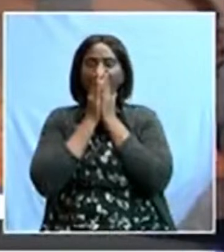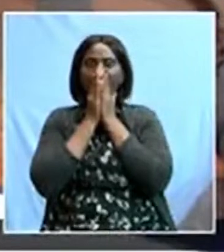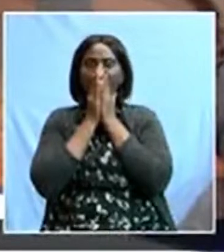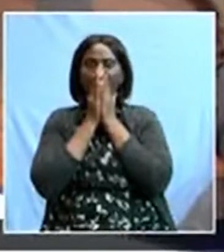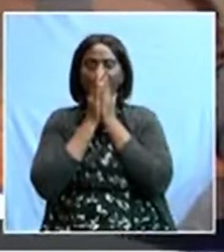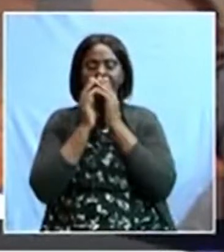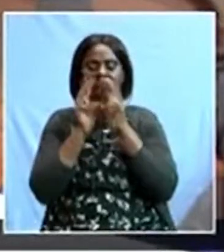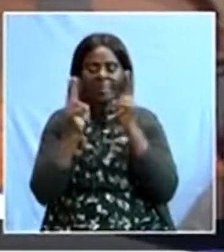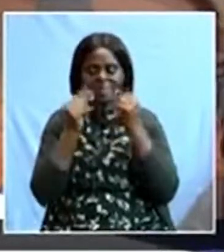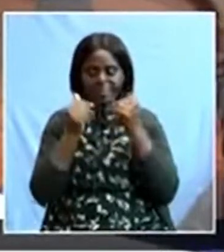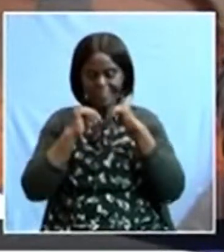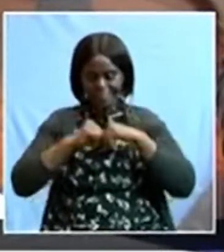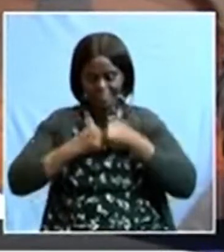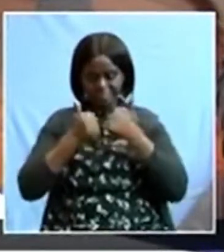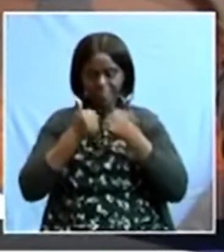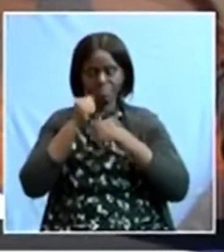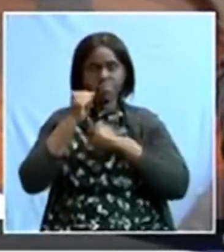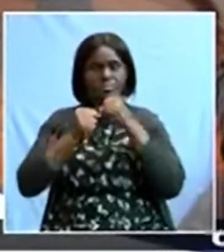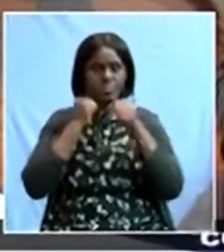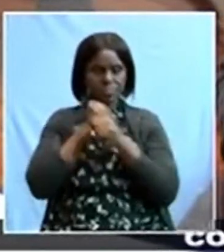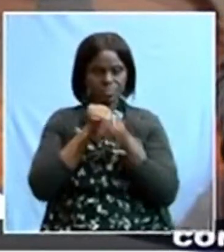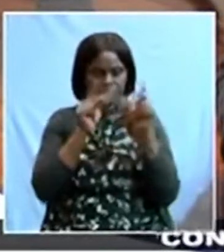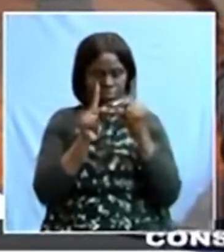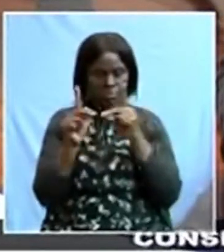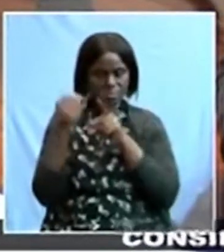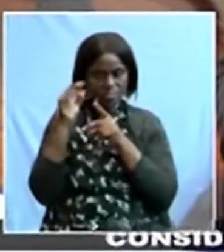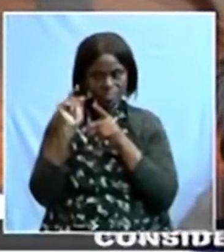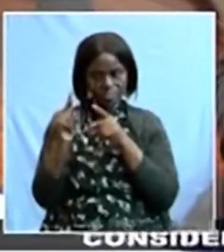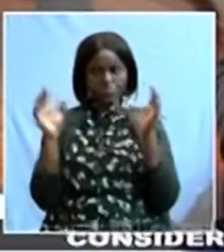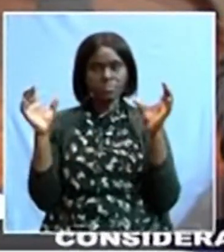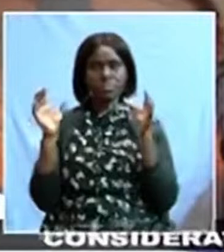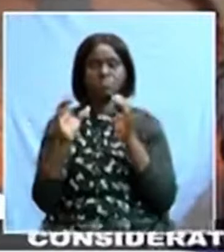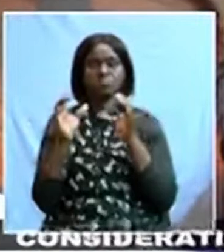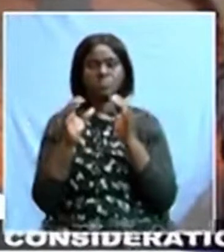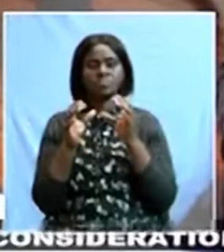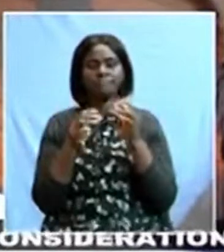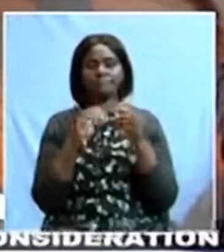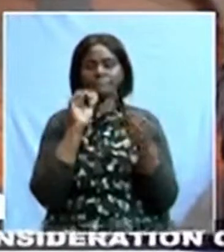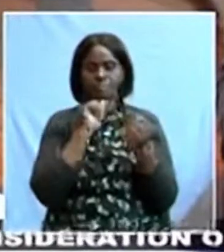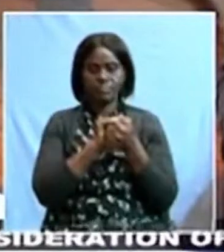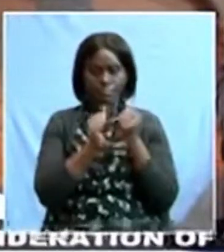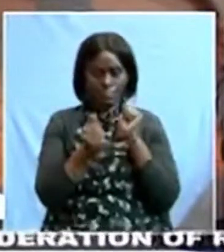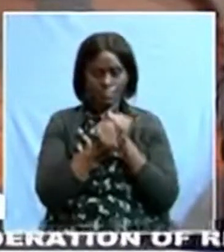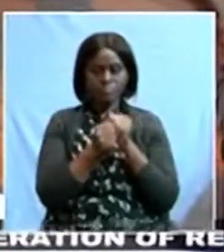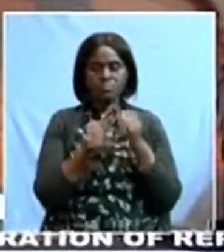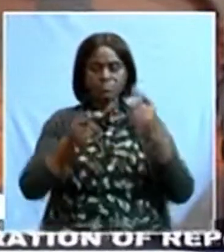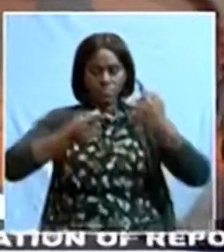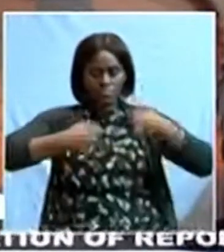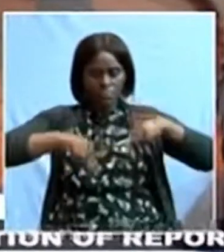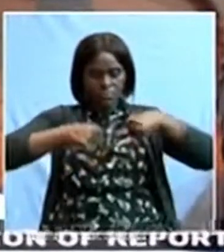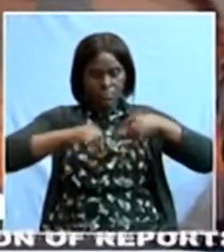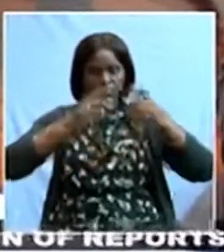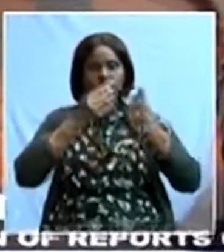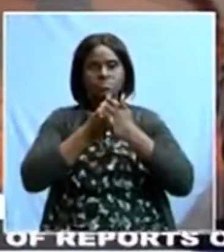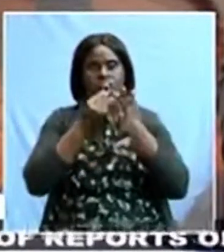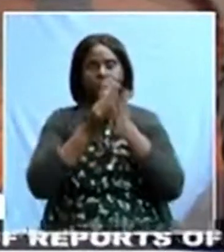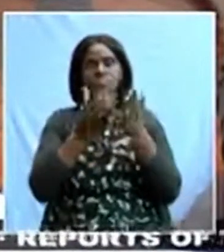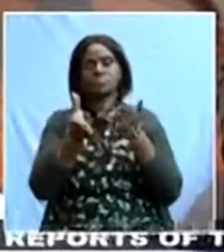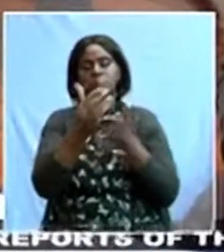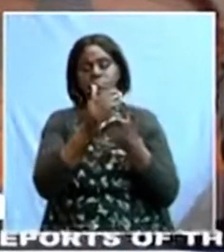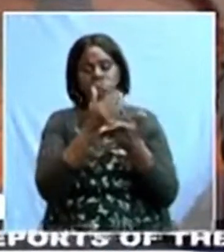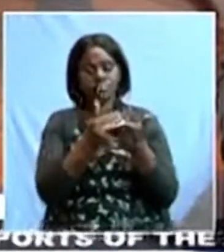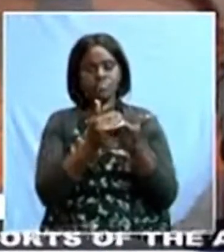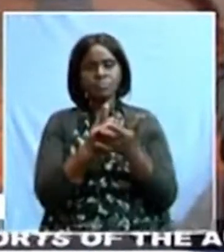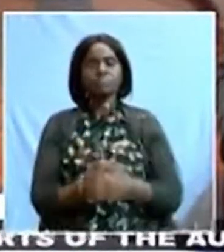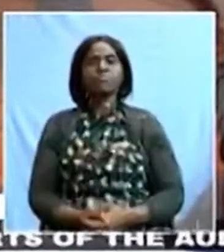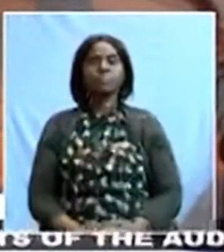So we come to annual performance of the council, adverse performance on locally generated revenue. You